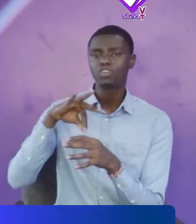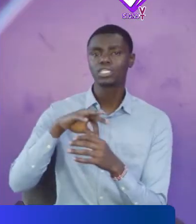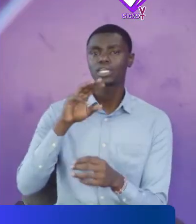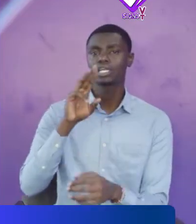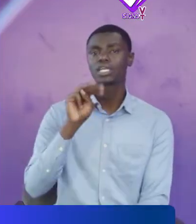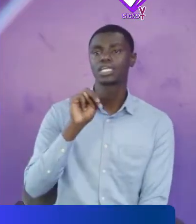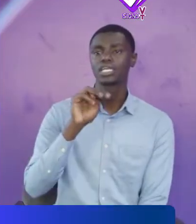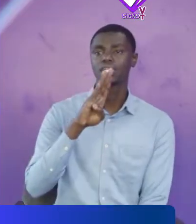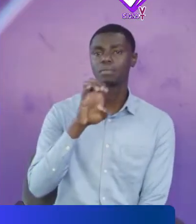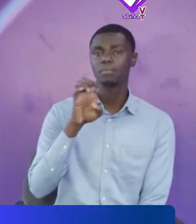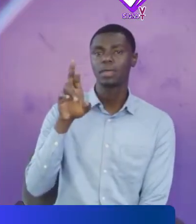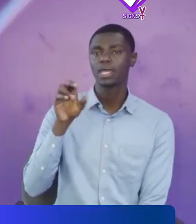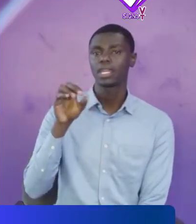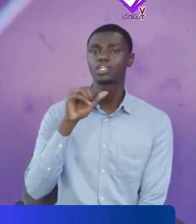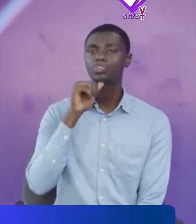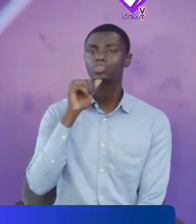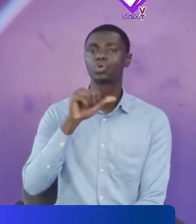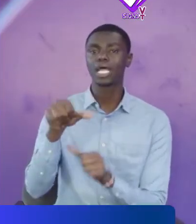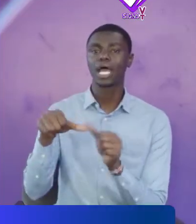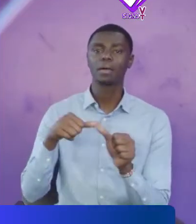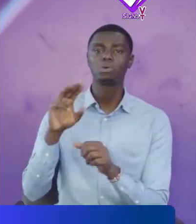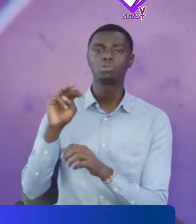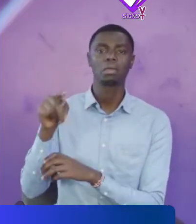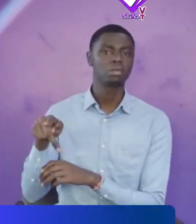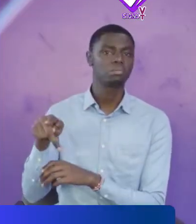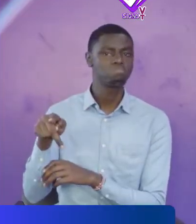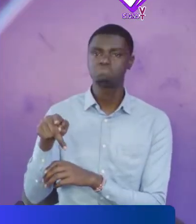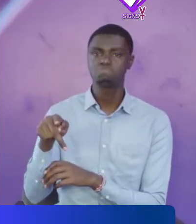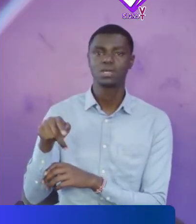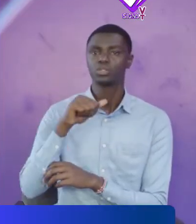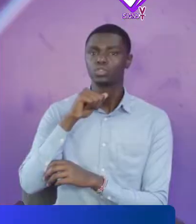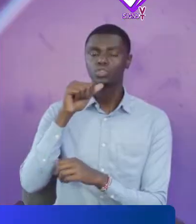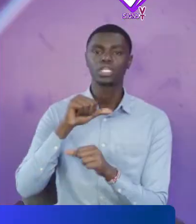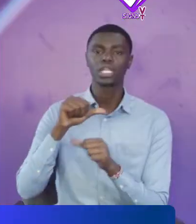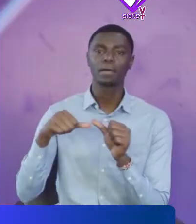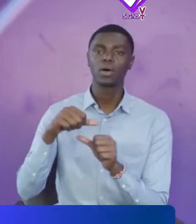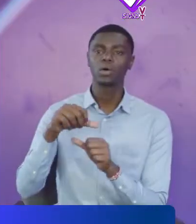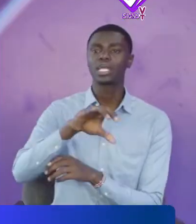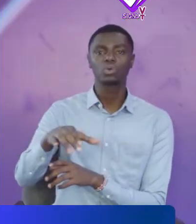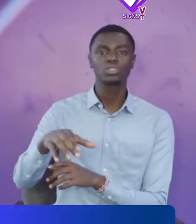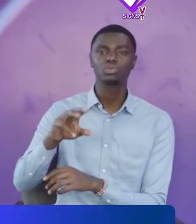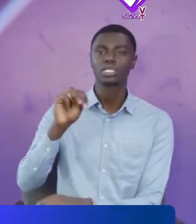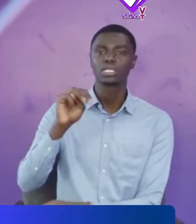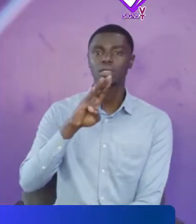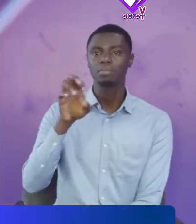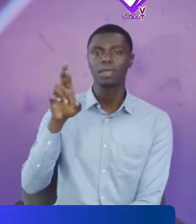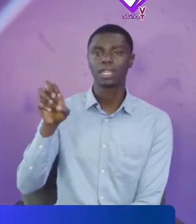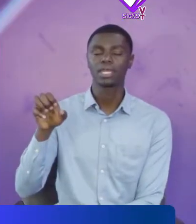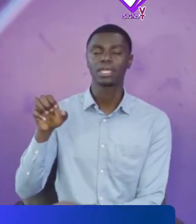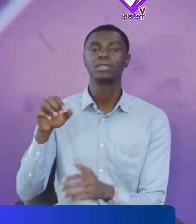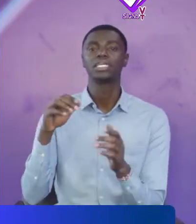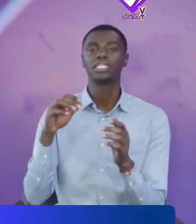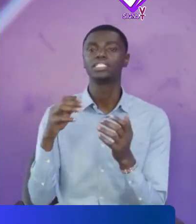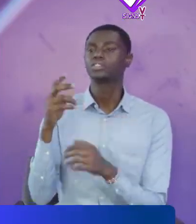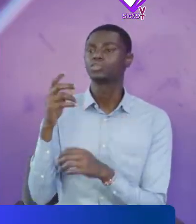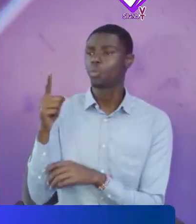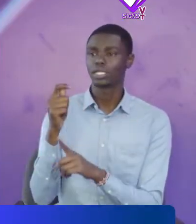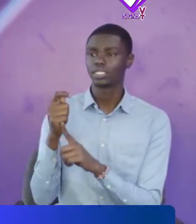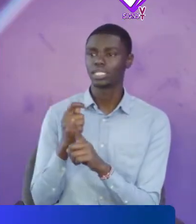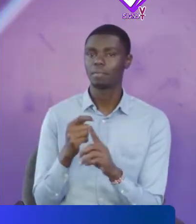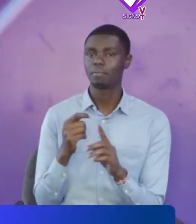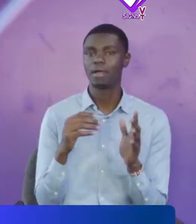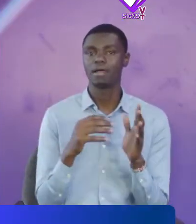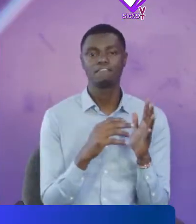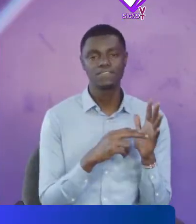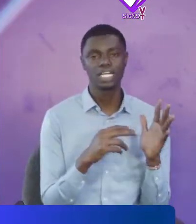is not about those MPs. Yeah. It's not about the constituents in Mbere. It's about one term versus two term.